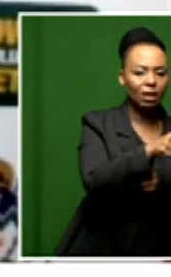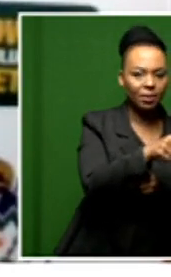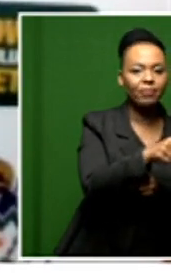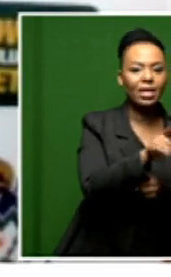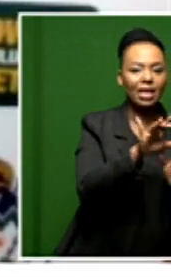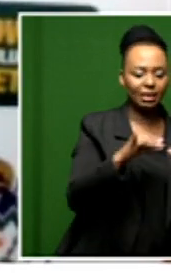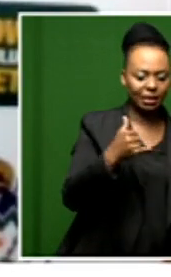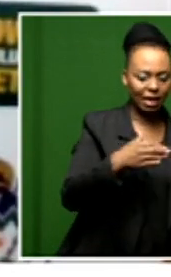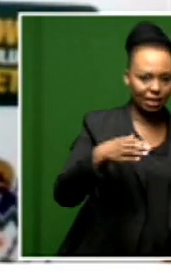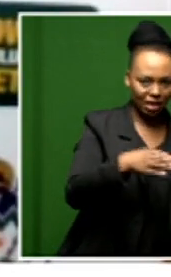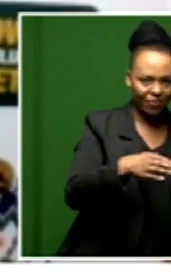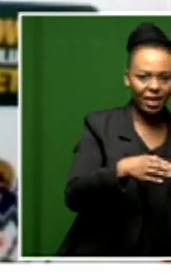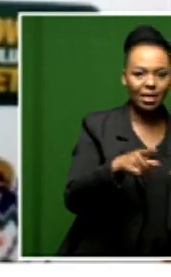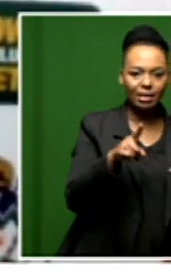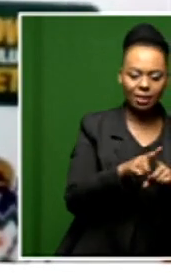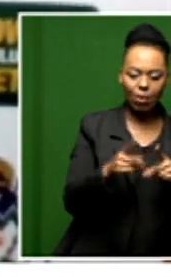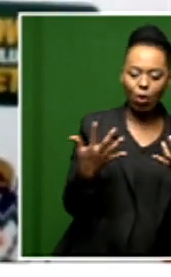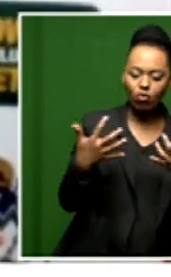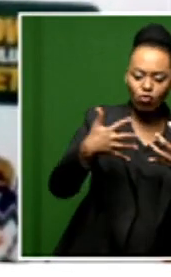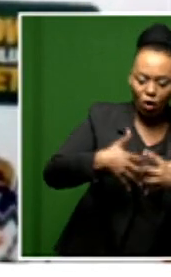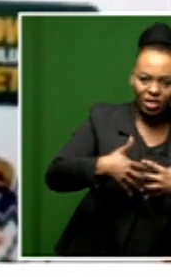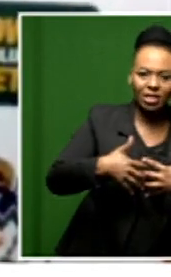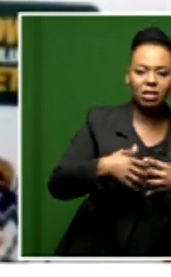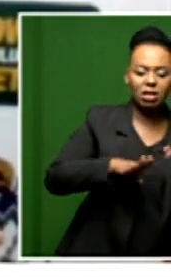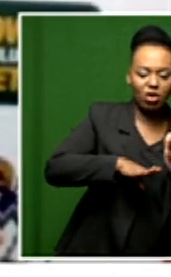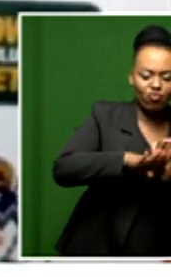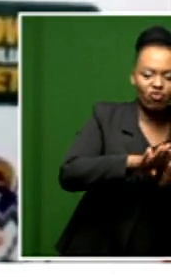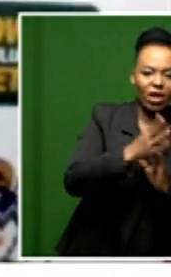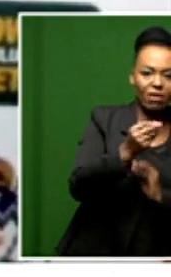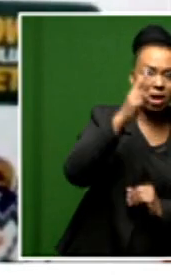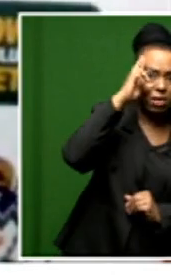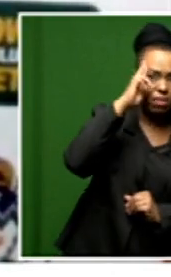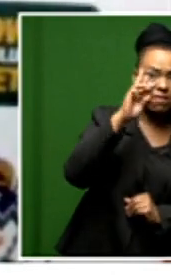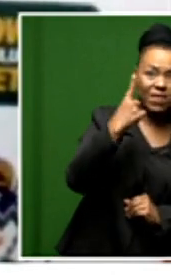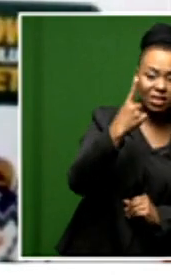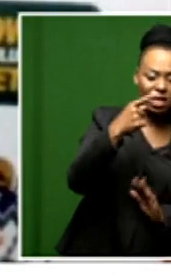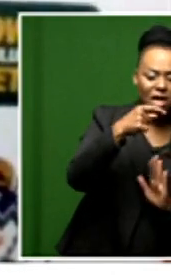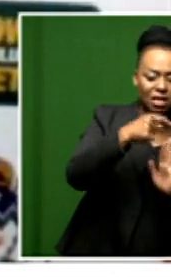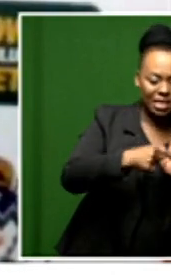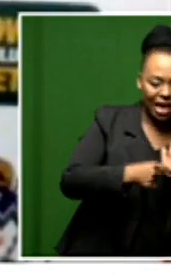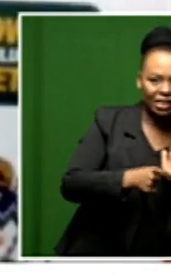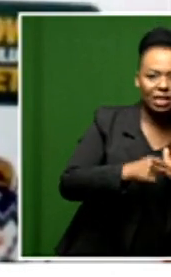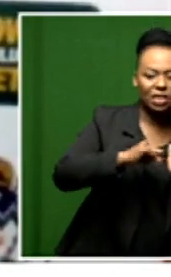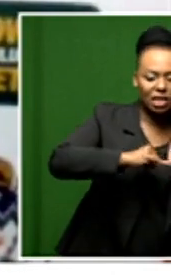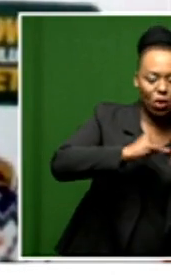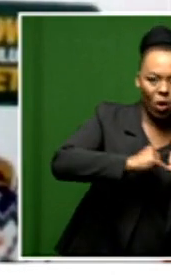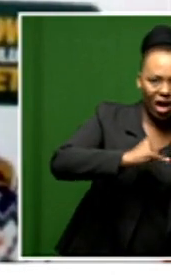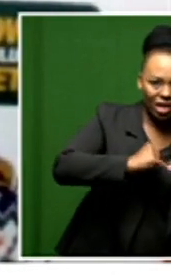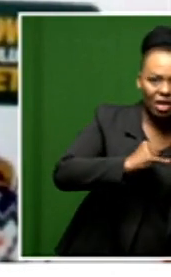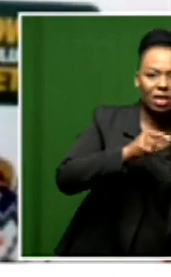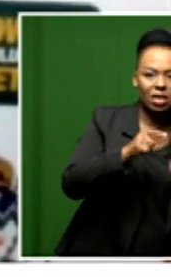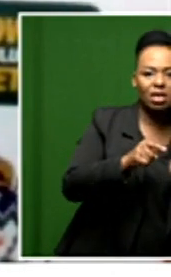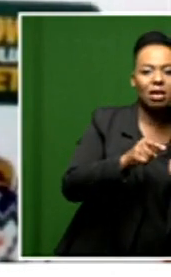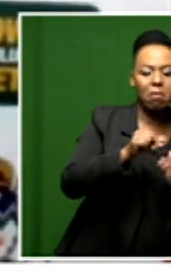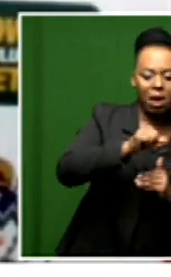of coordination. As you will remember that on the 1st of January this year, President Cyril Ramaphosa